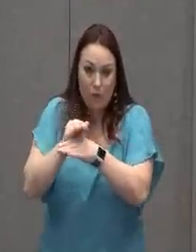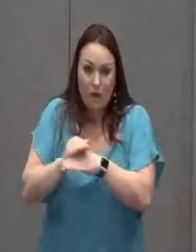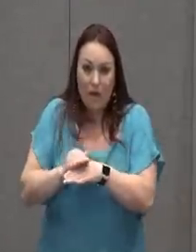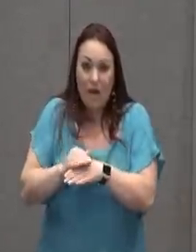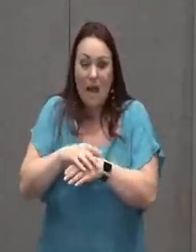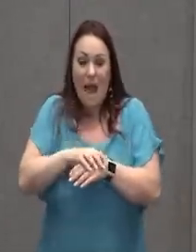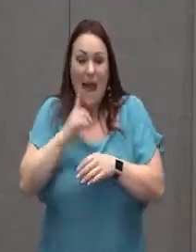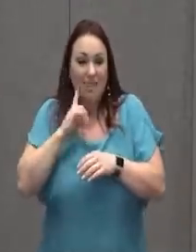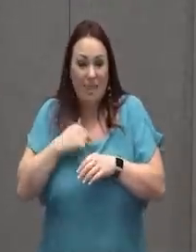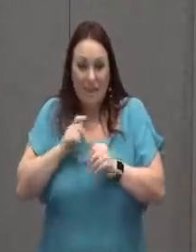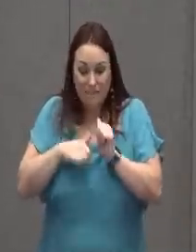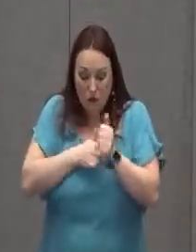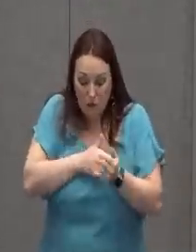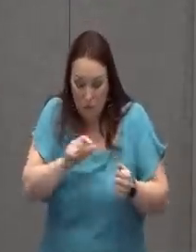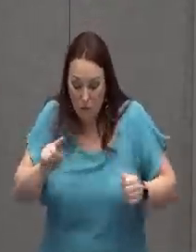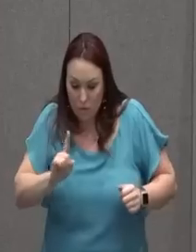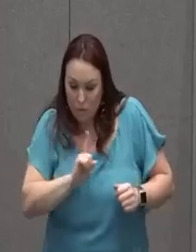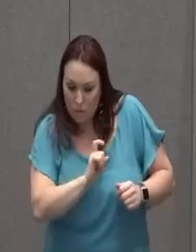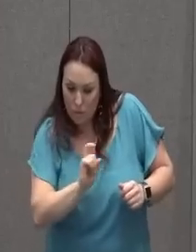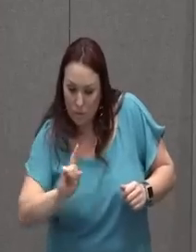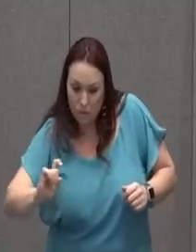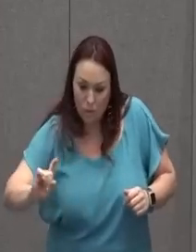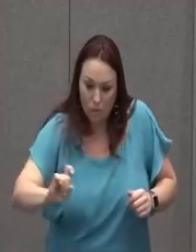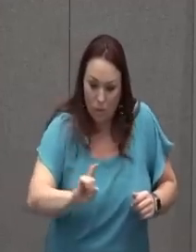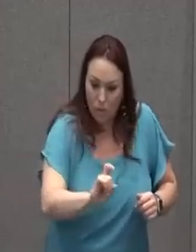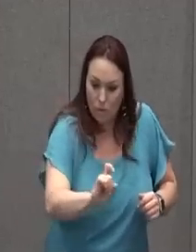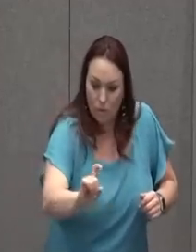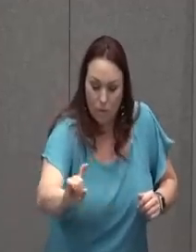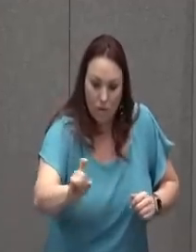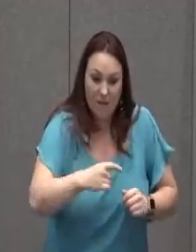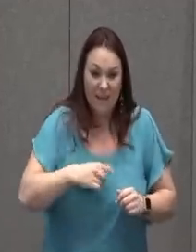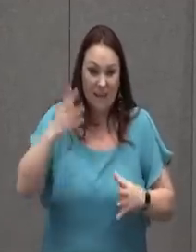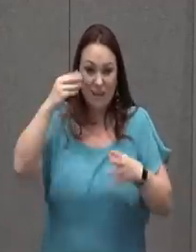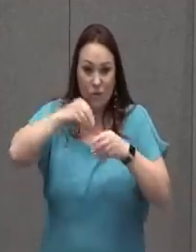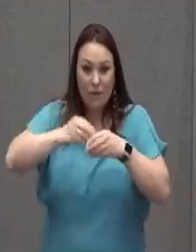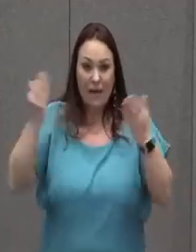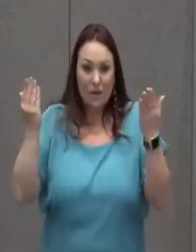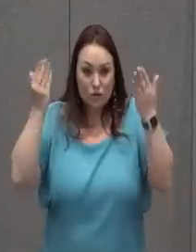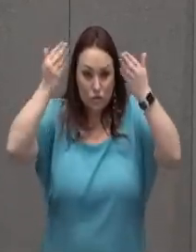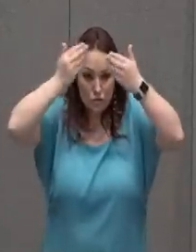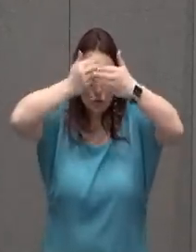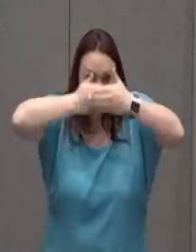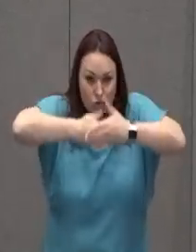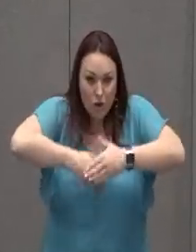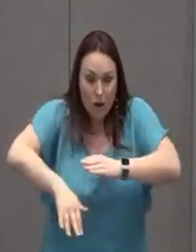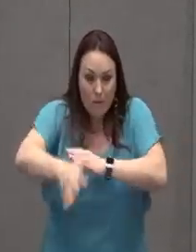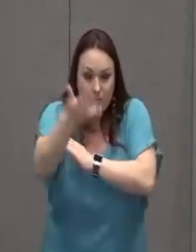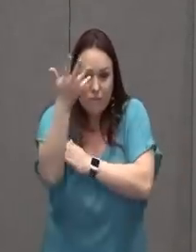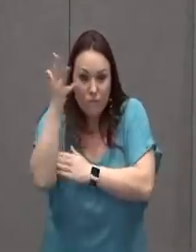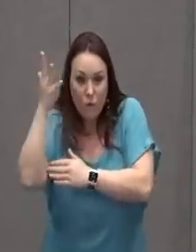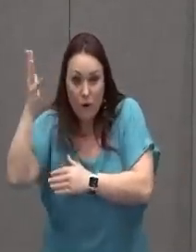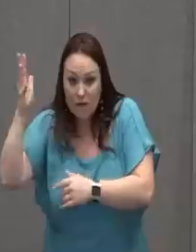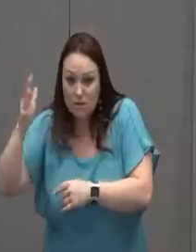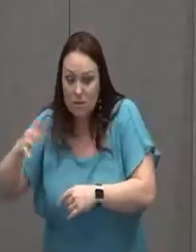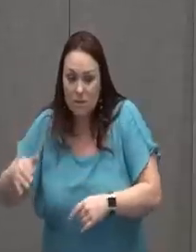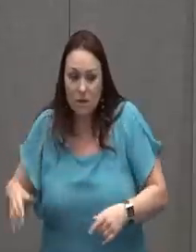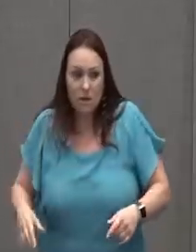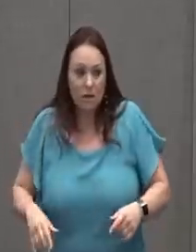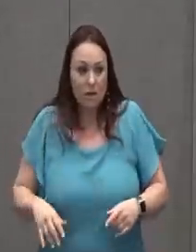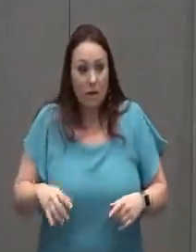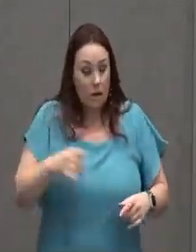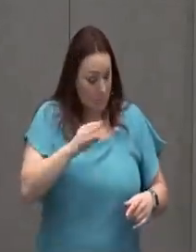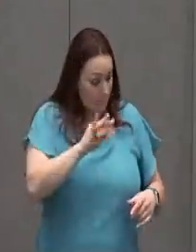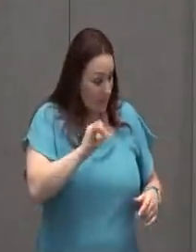leading them deeper into the dark forest. Miss Garcia, what do you think? My brain is